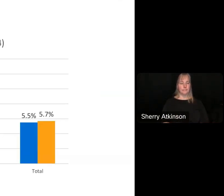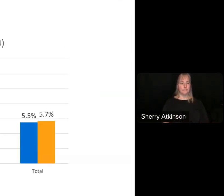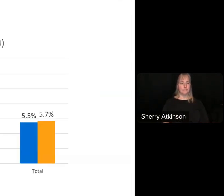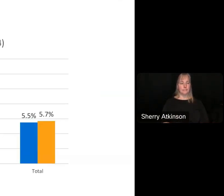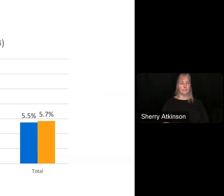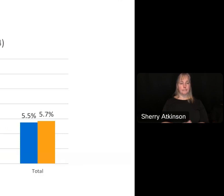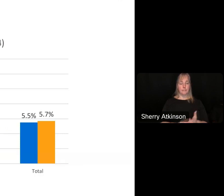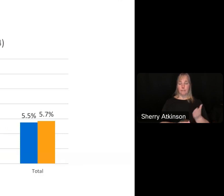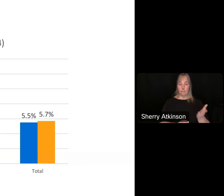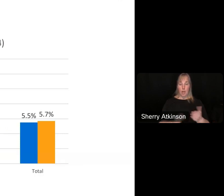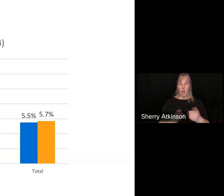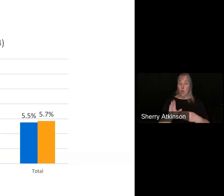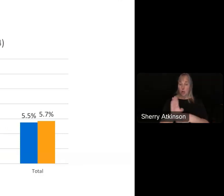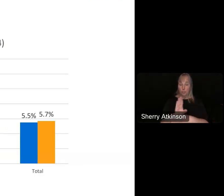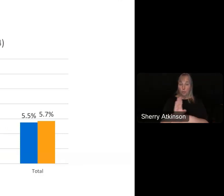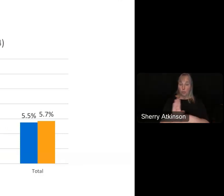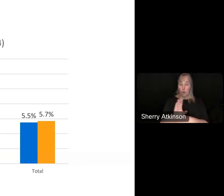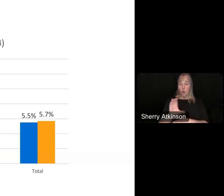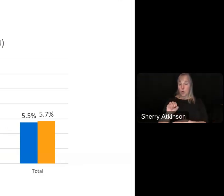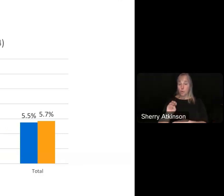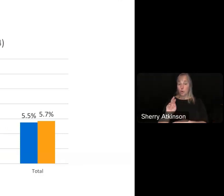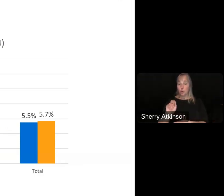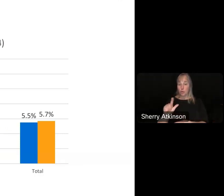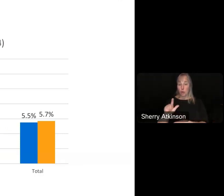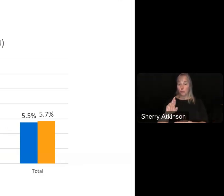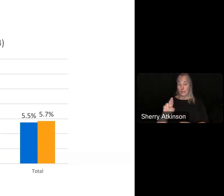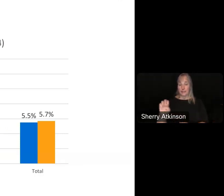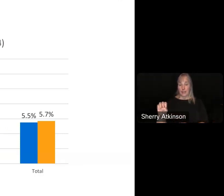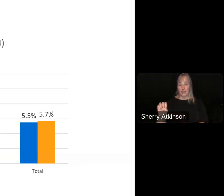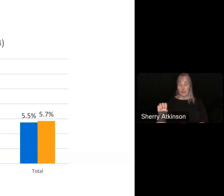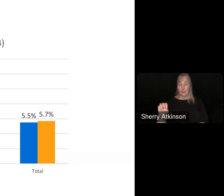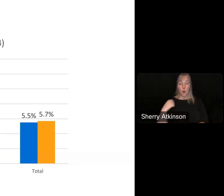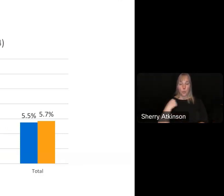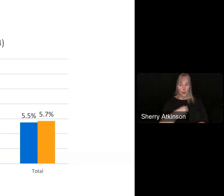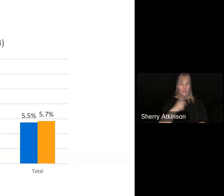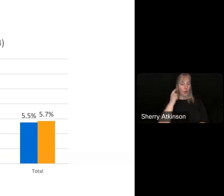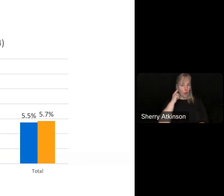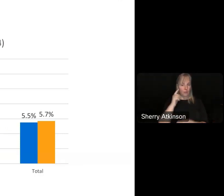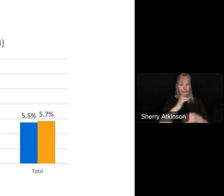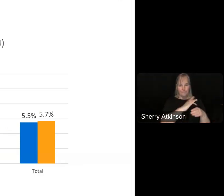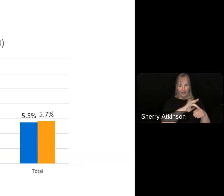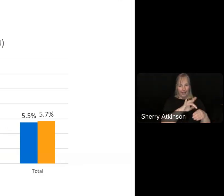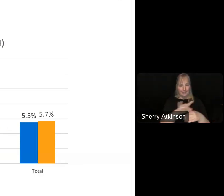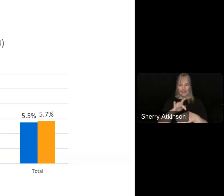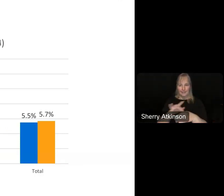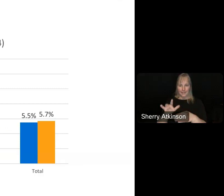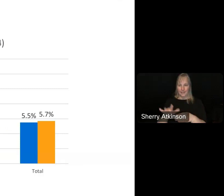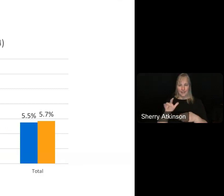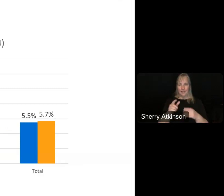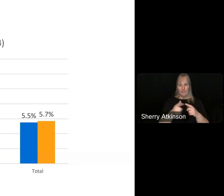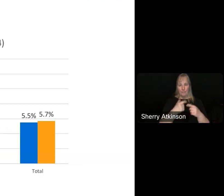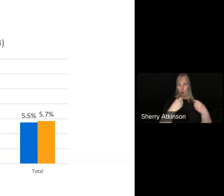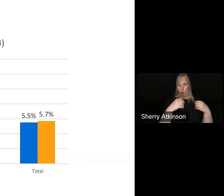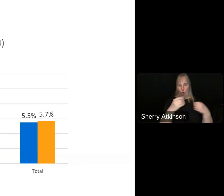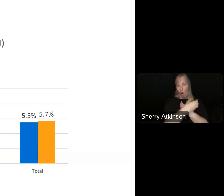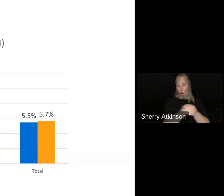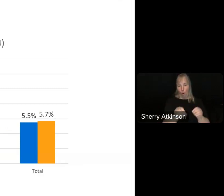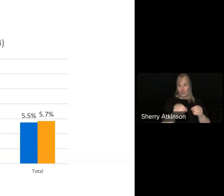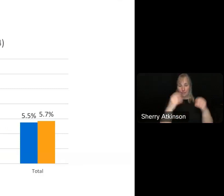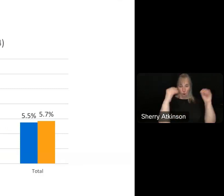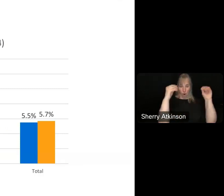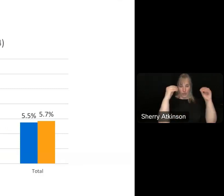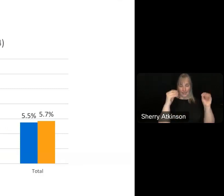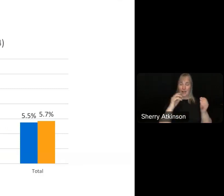And then the commercial real estate, we've heard that the vacancy, the office market is a little, unsettled